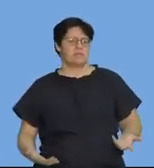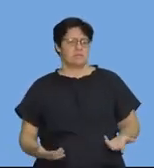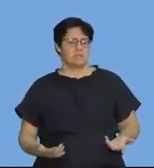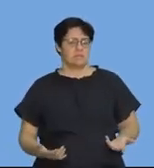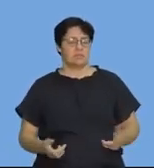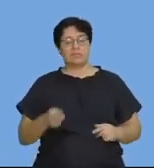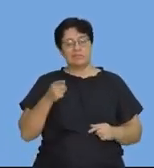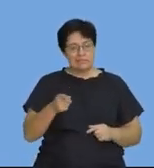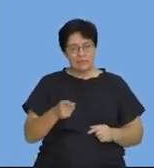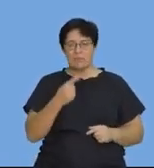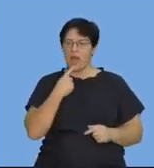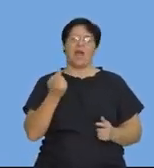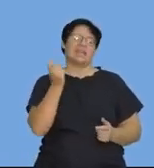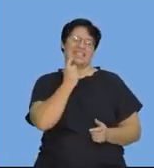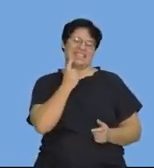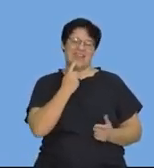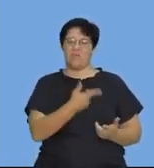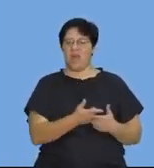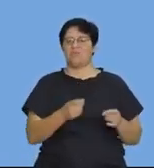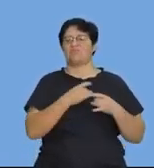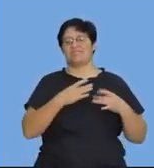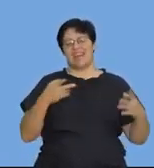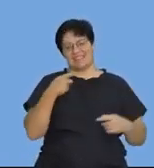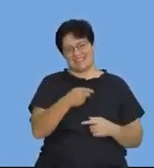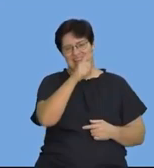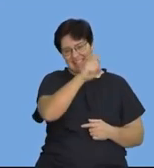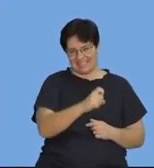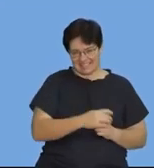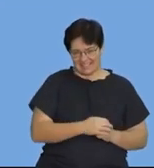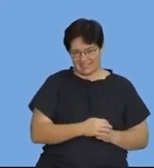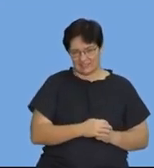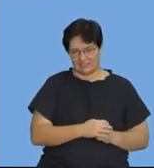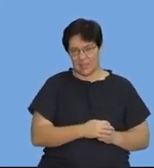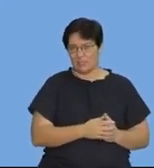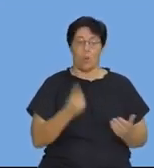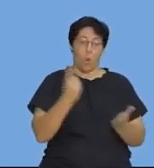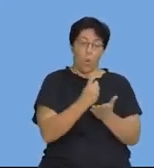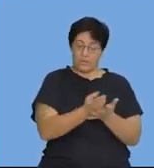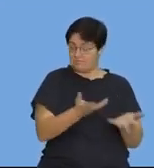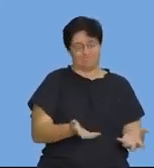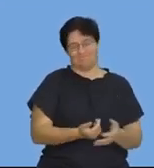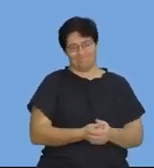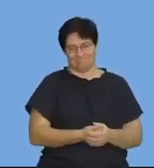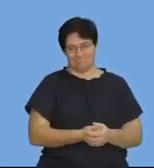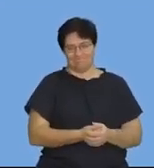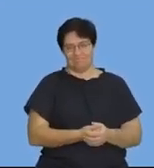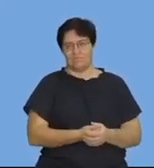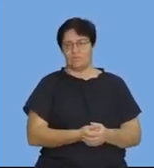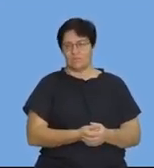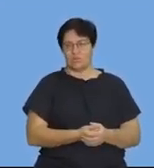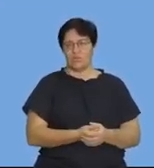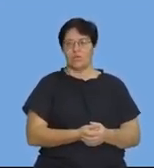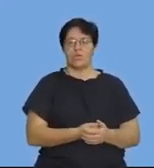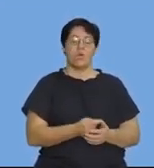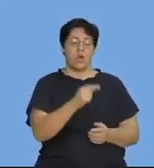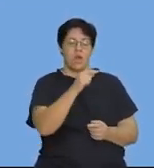it's convenient that we're actually going to start with x. But it's not always the case. So you label this equation